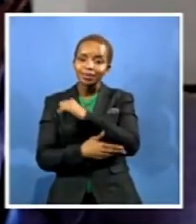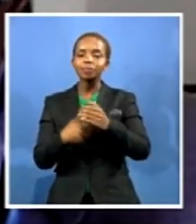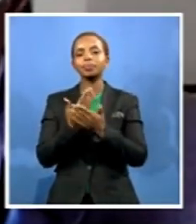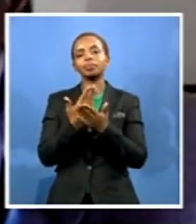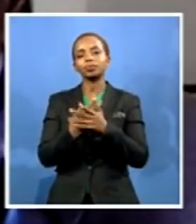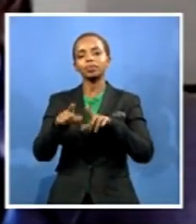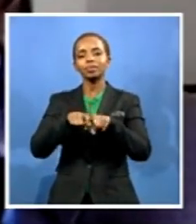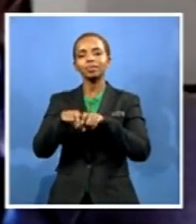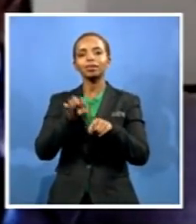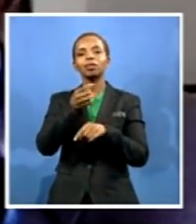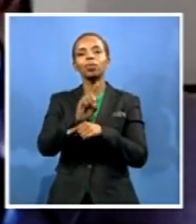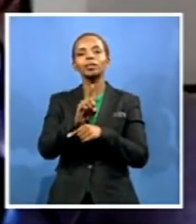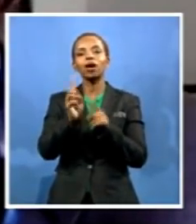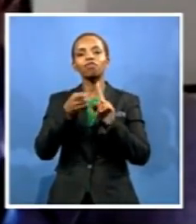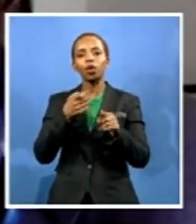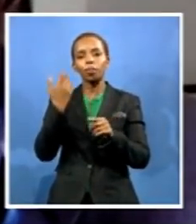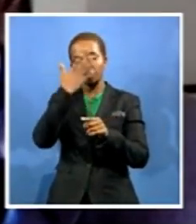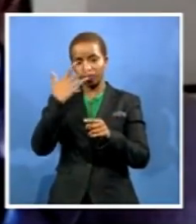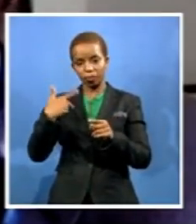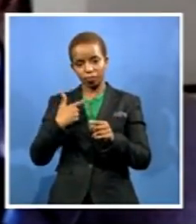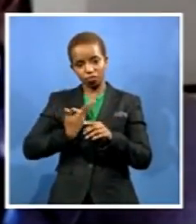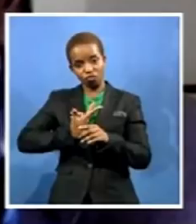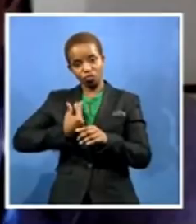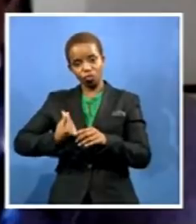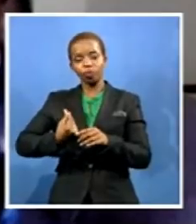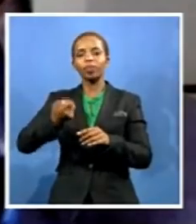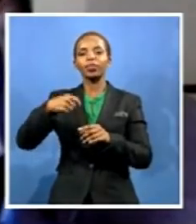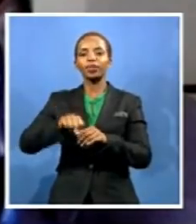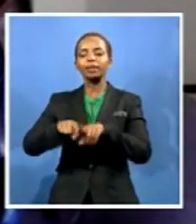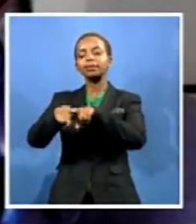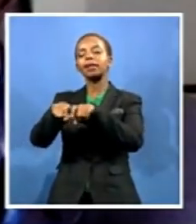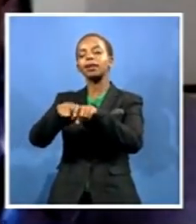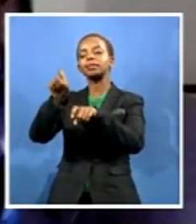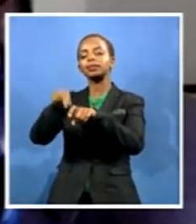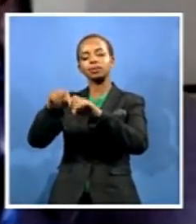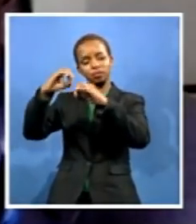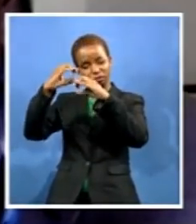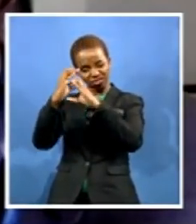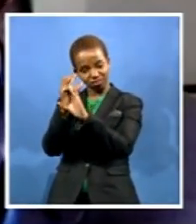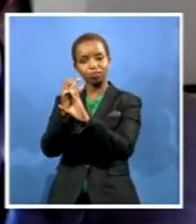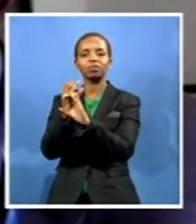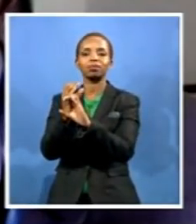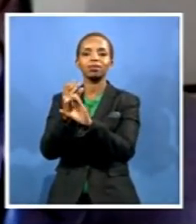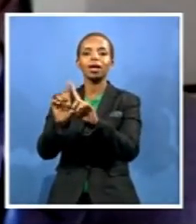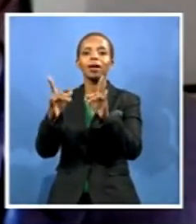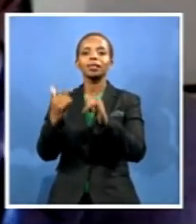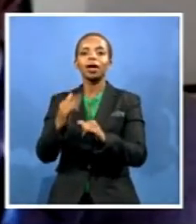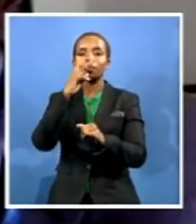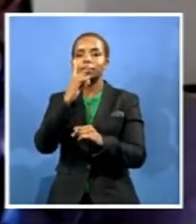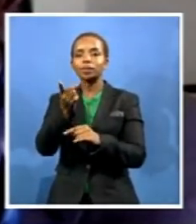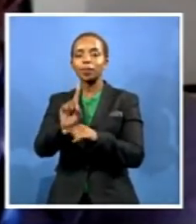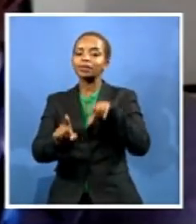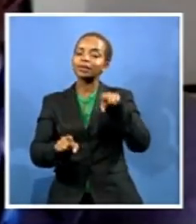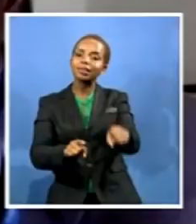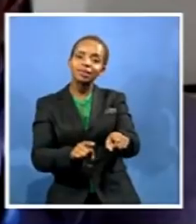quite well, so that you see in COVID-19, almost every country has at least some testing capacity. It's not enough, but